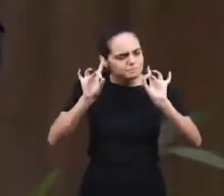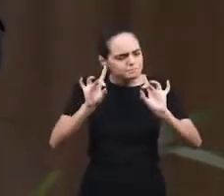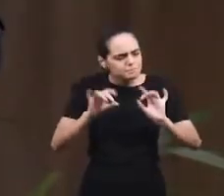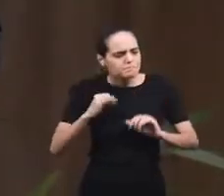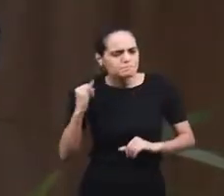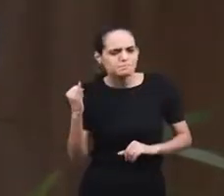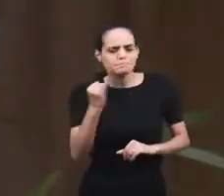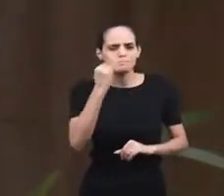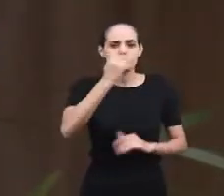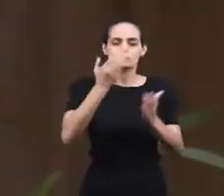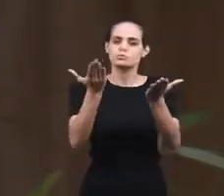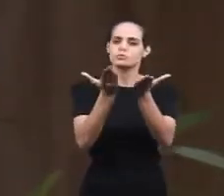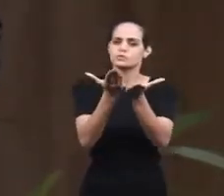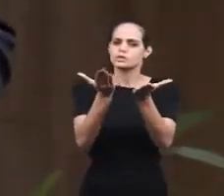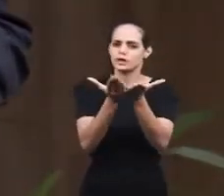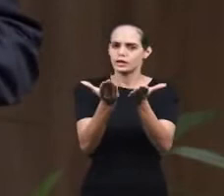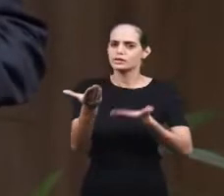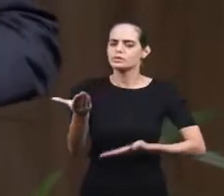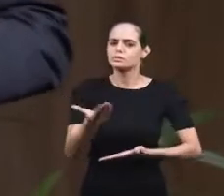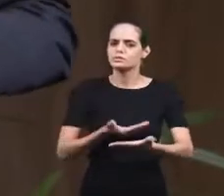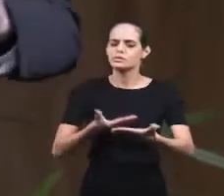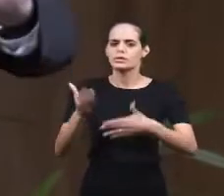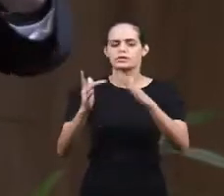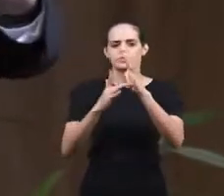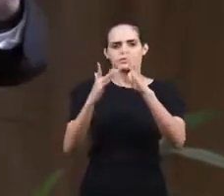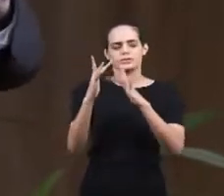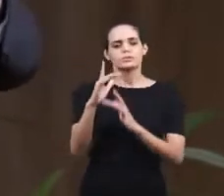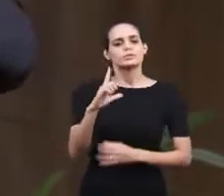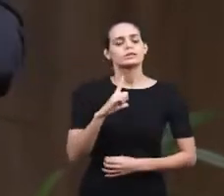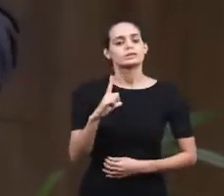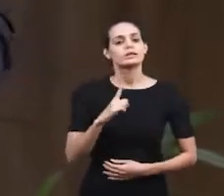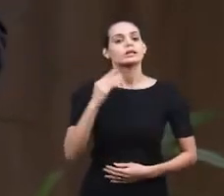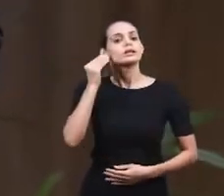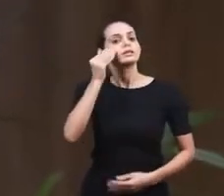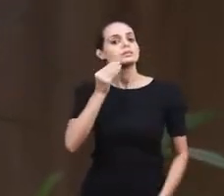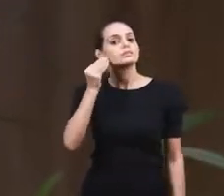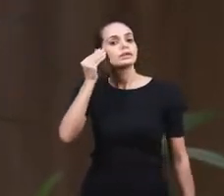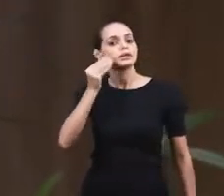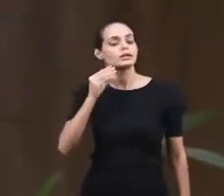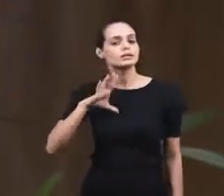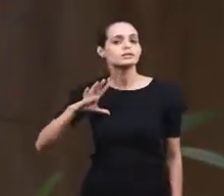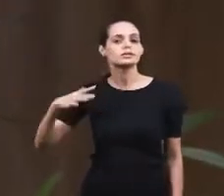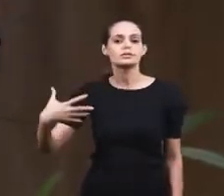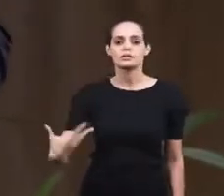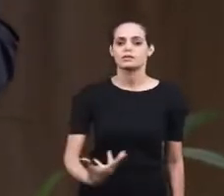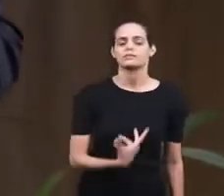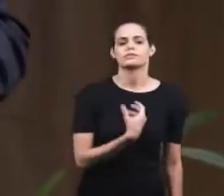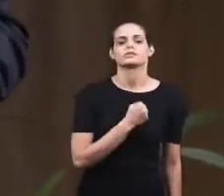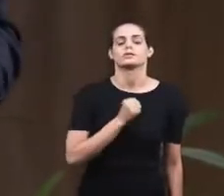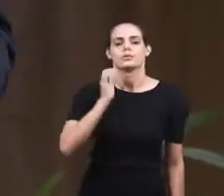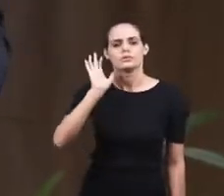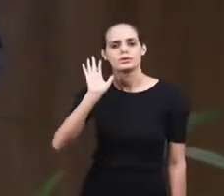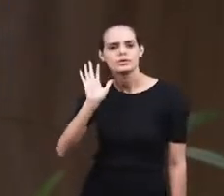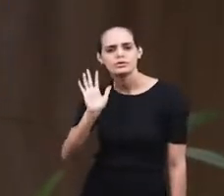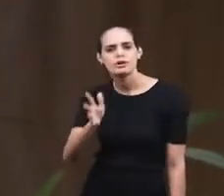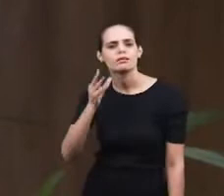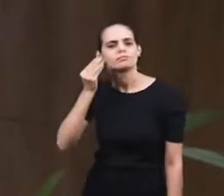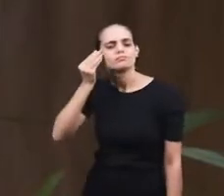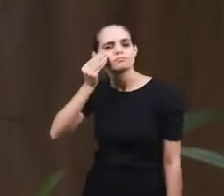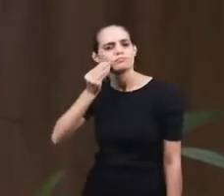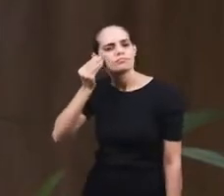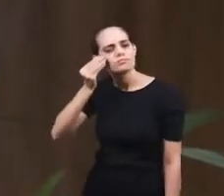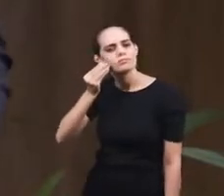is very important to all the believers in Jesus, to those who had the experience of